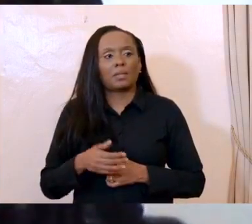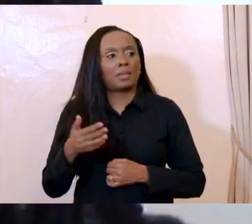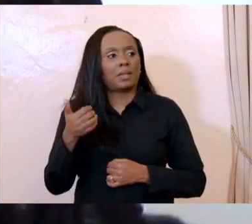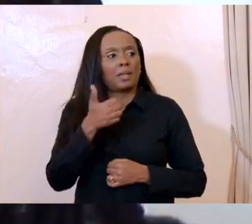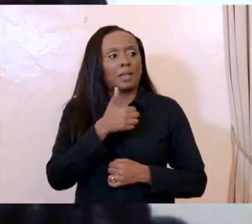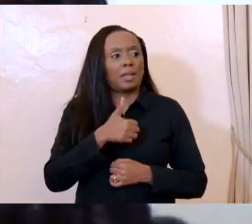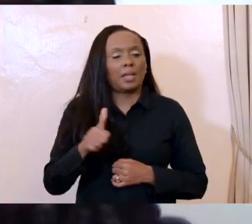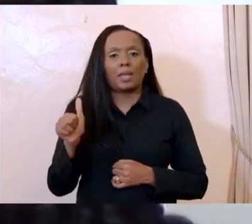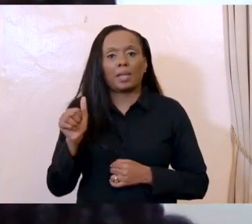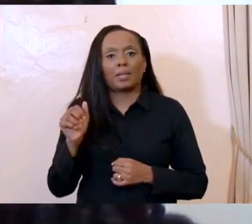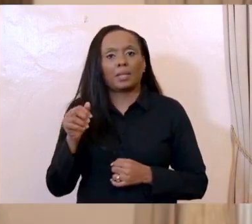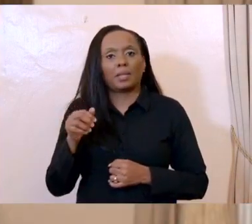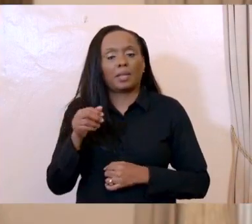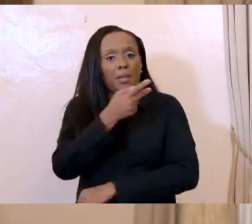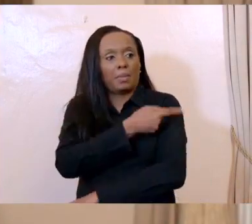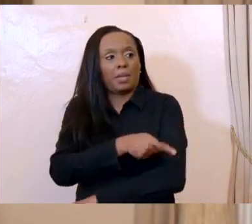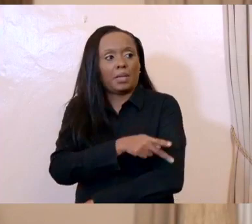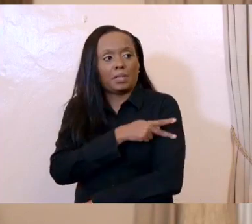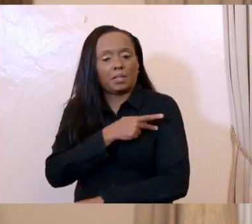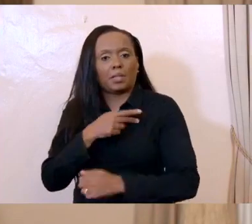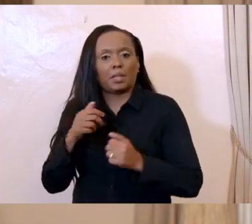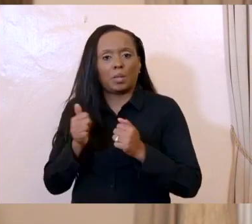now?